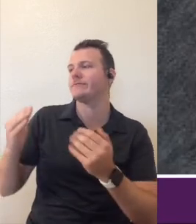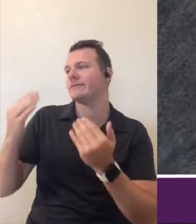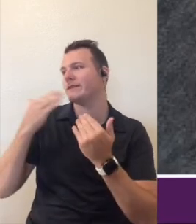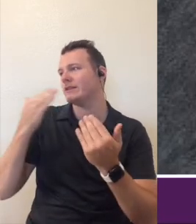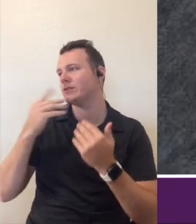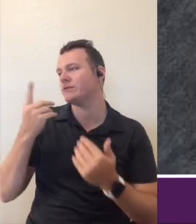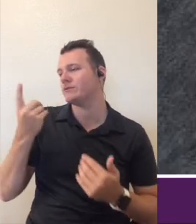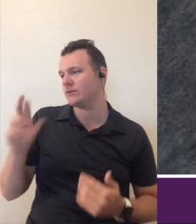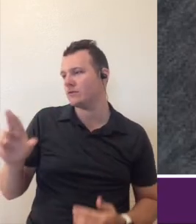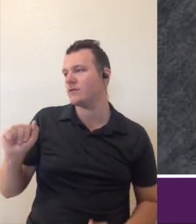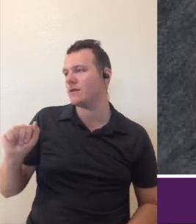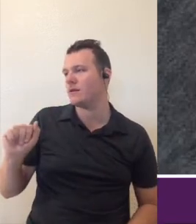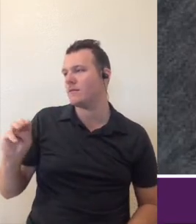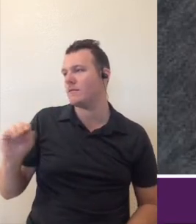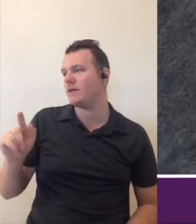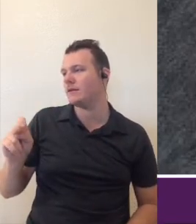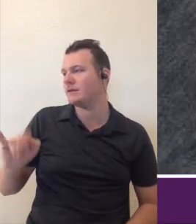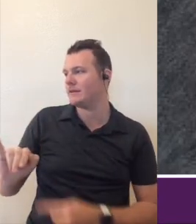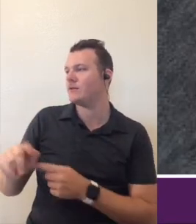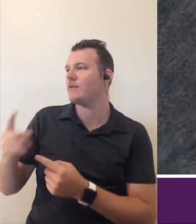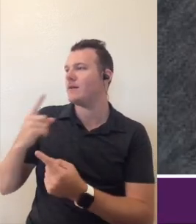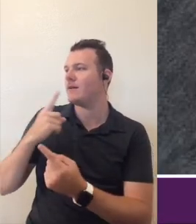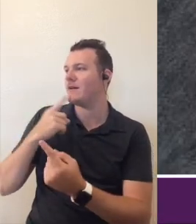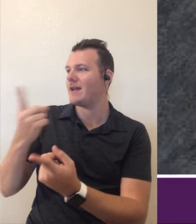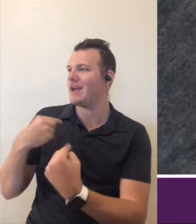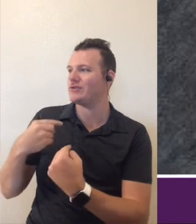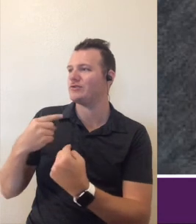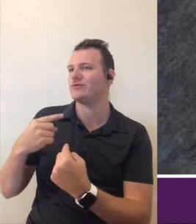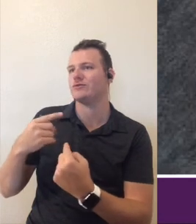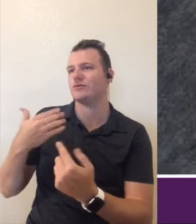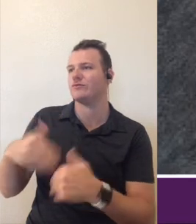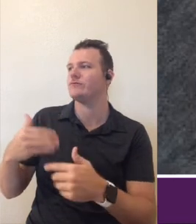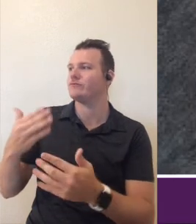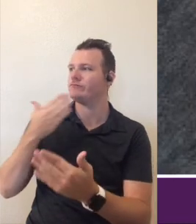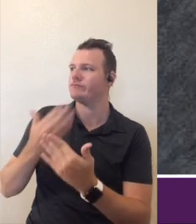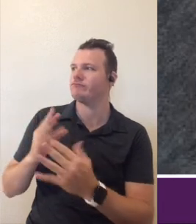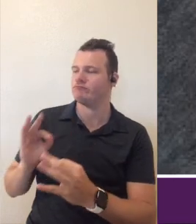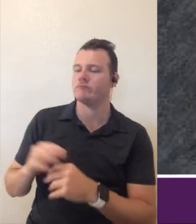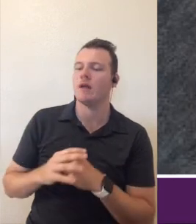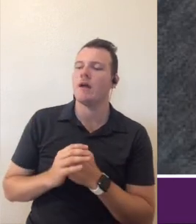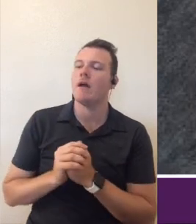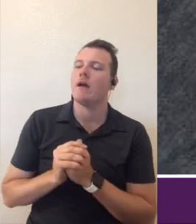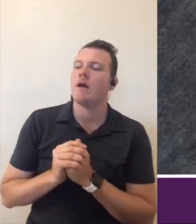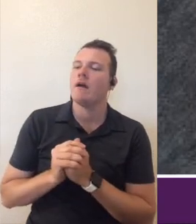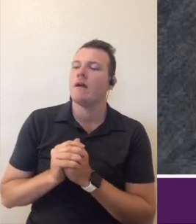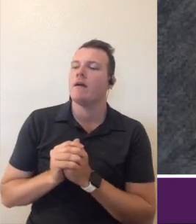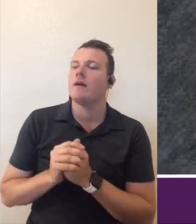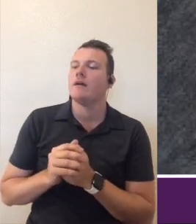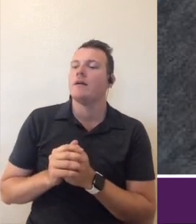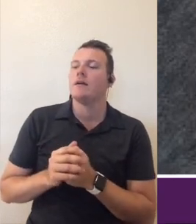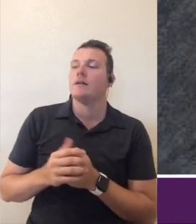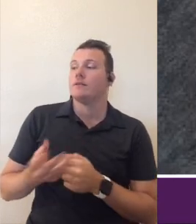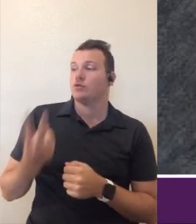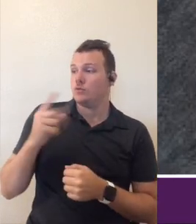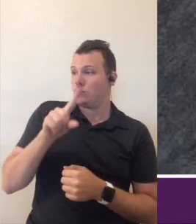Thank you. We do have a few more questions, and thank you, Dr. Amlani, for answering them so